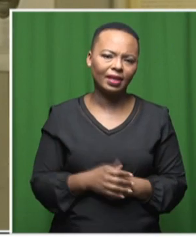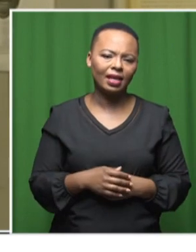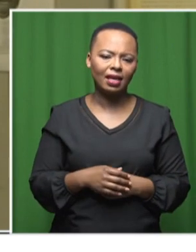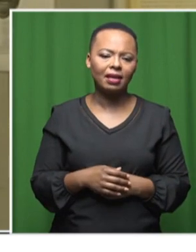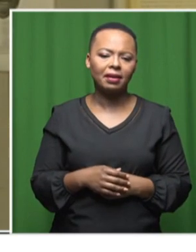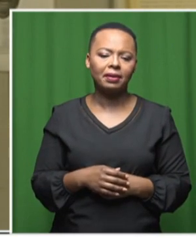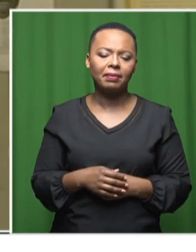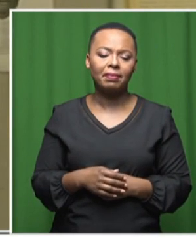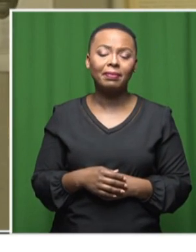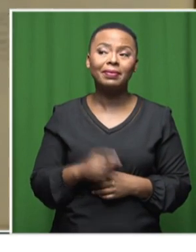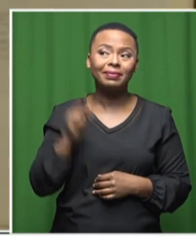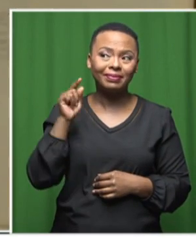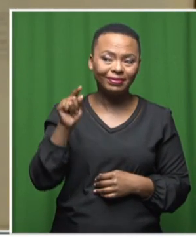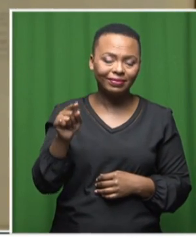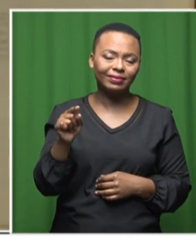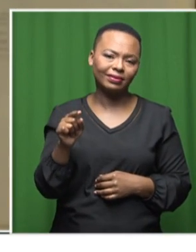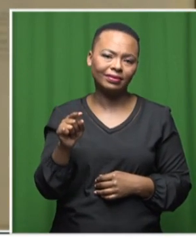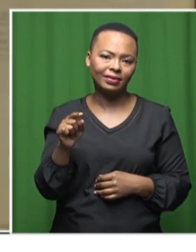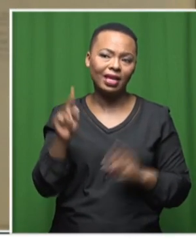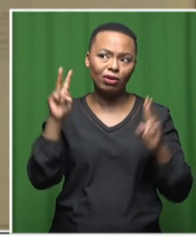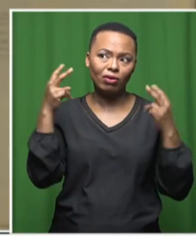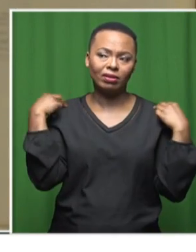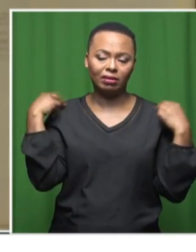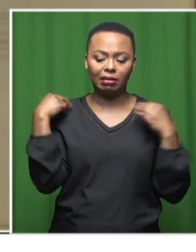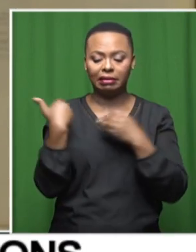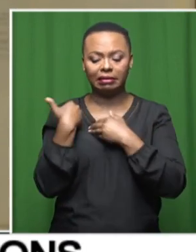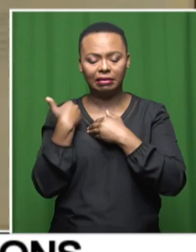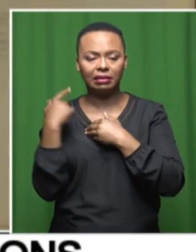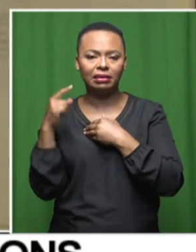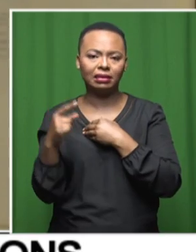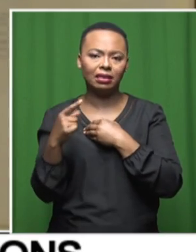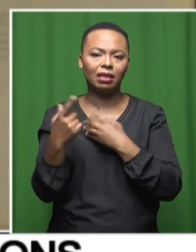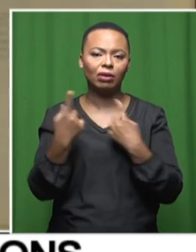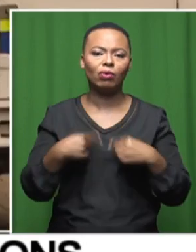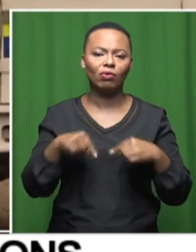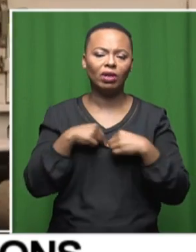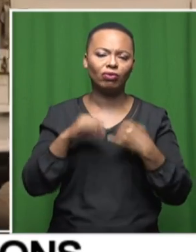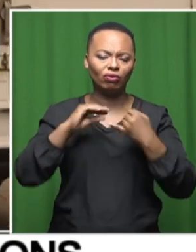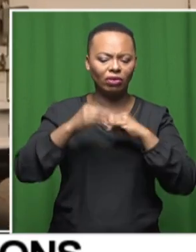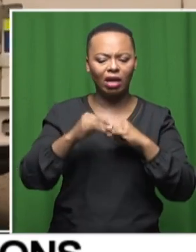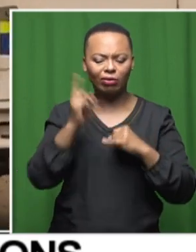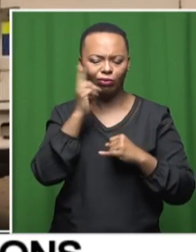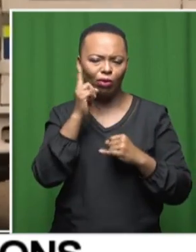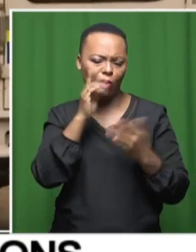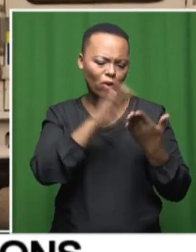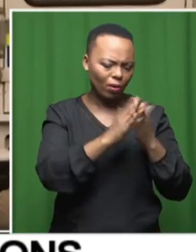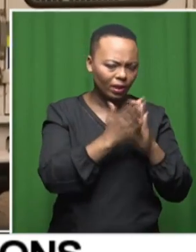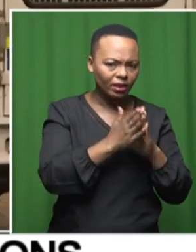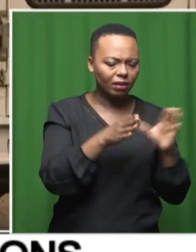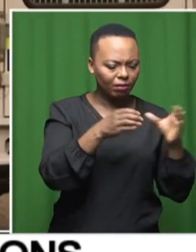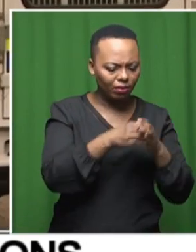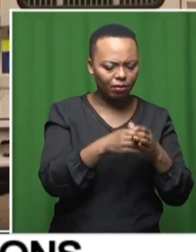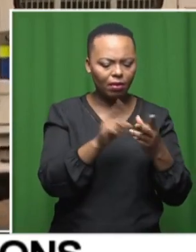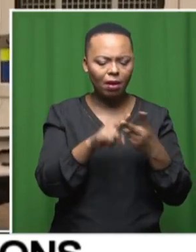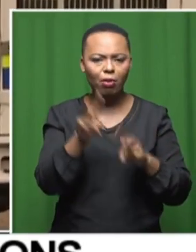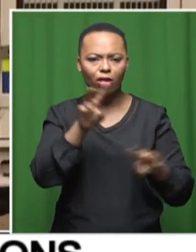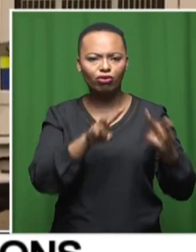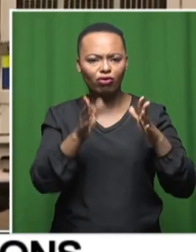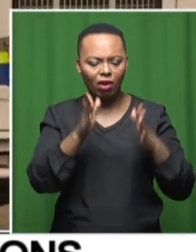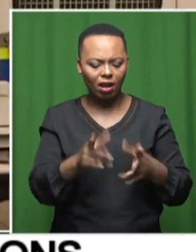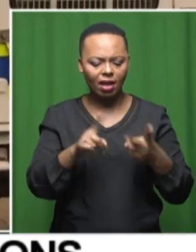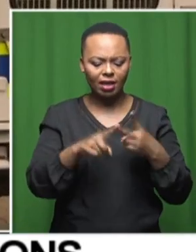else, is that we must take hands, the triangle of community patrollers,